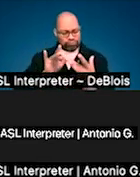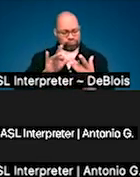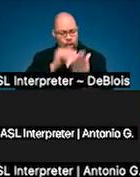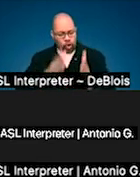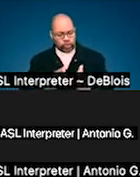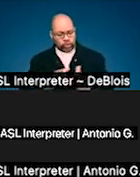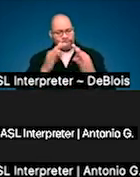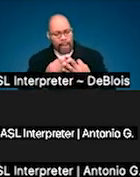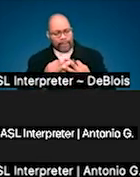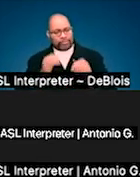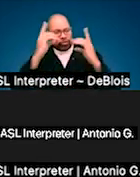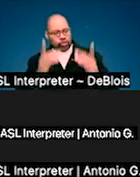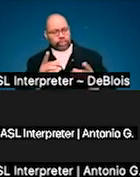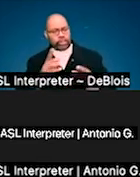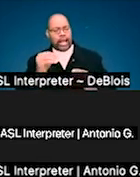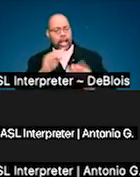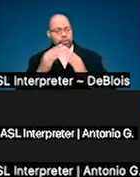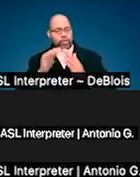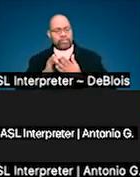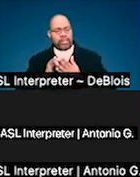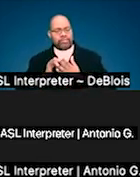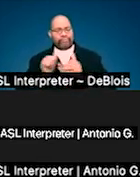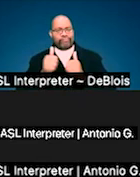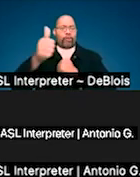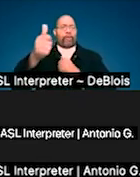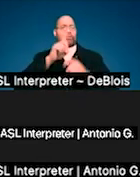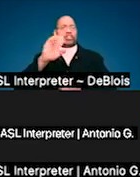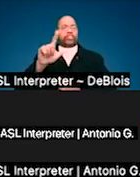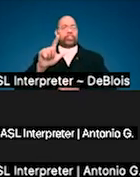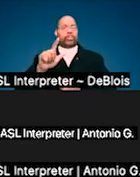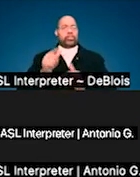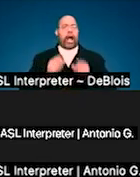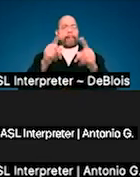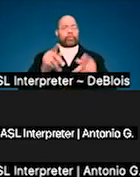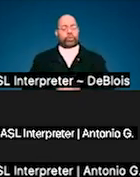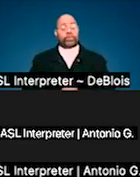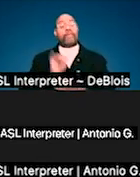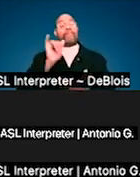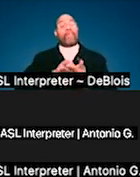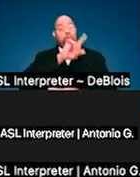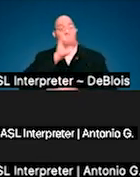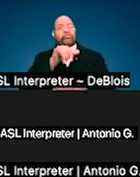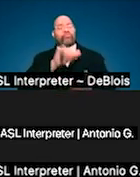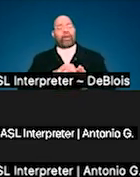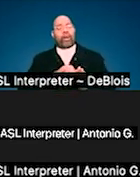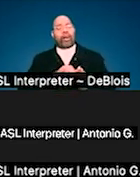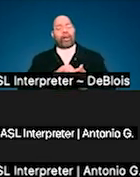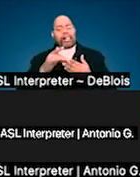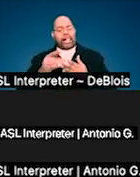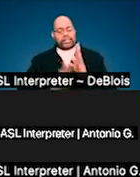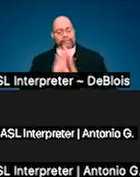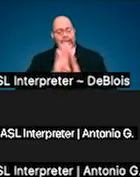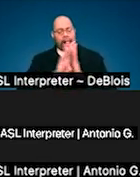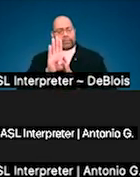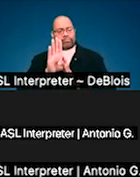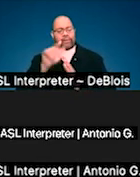learners, families, educators, and communities that are the furthest from digital opportunities? And so these are the questions that led to the development